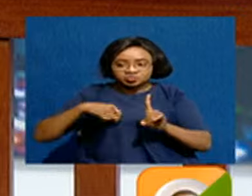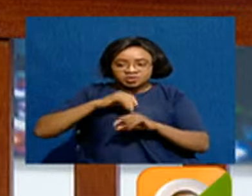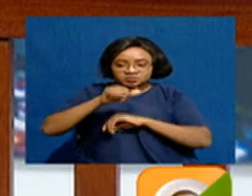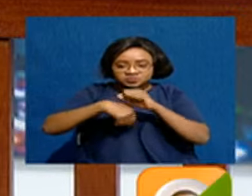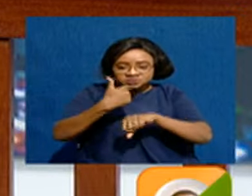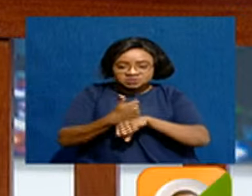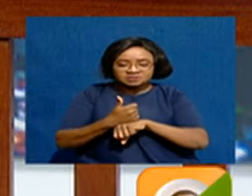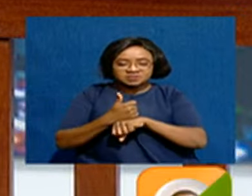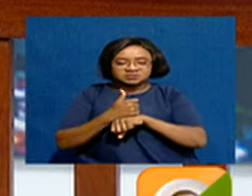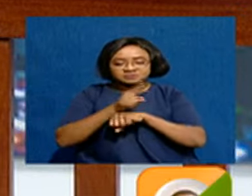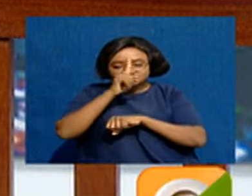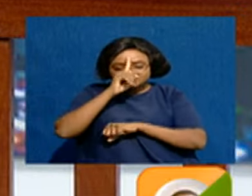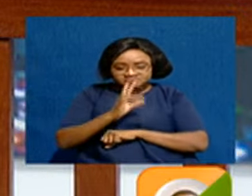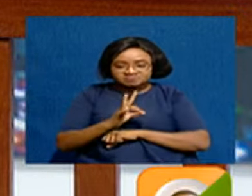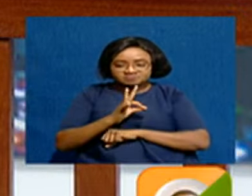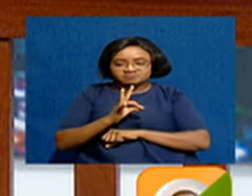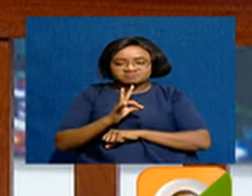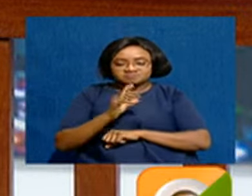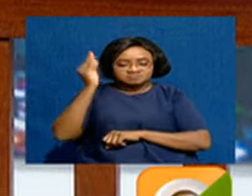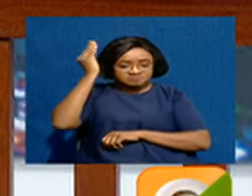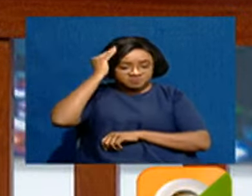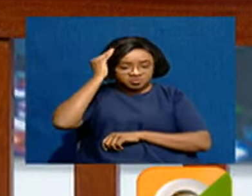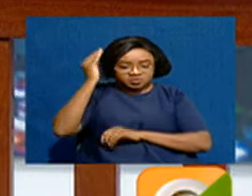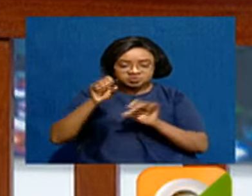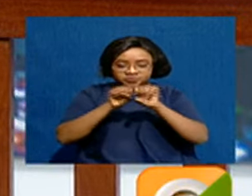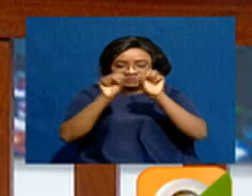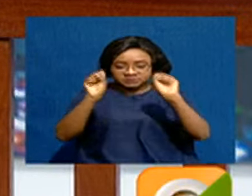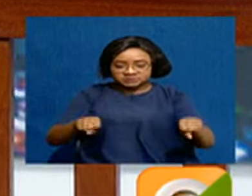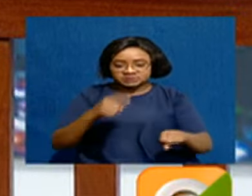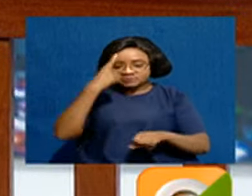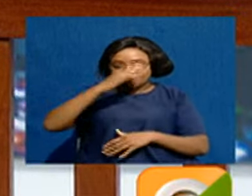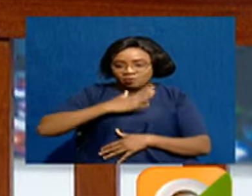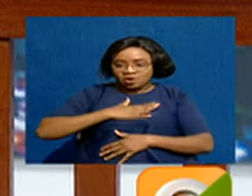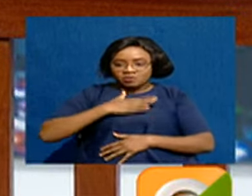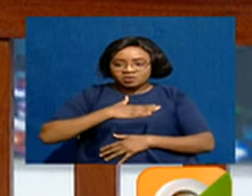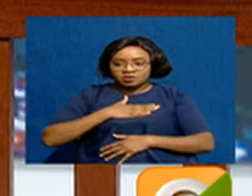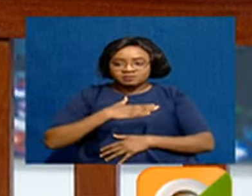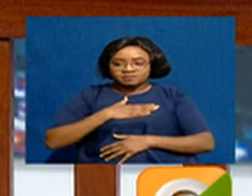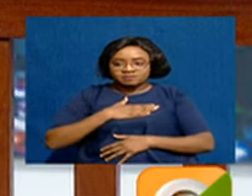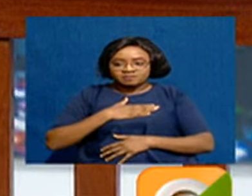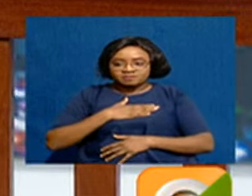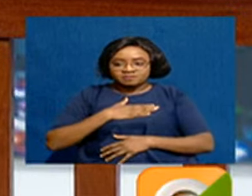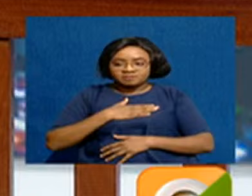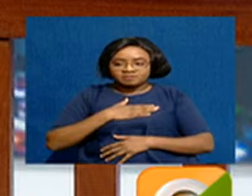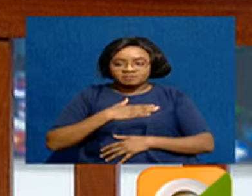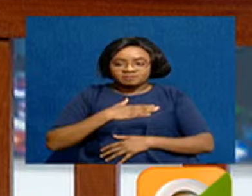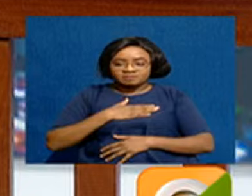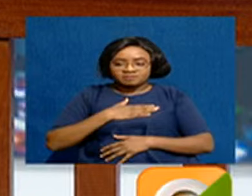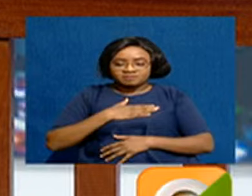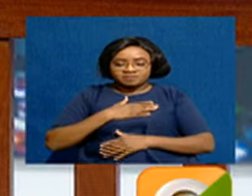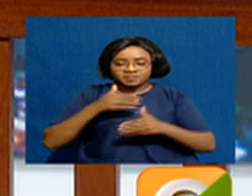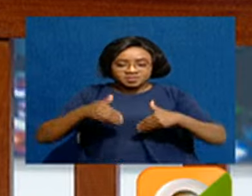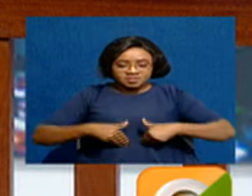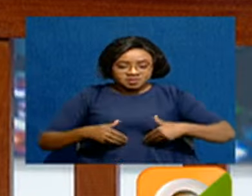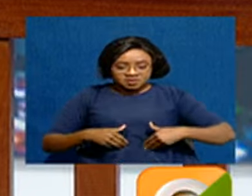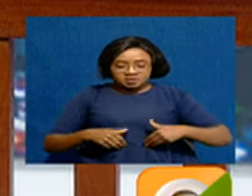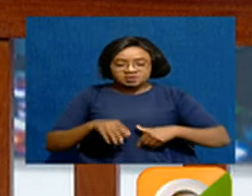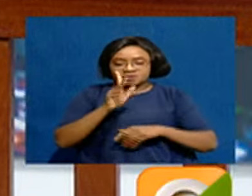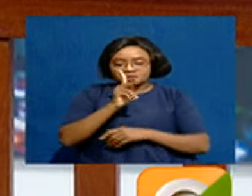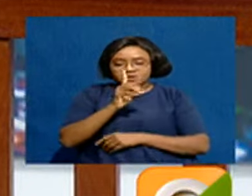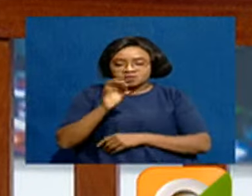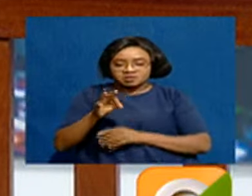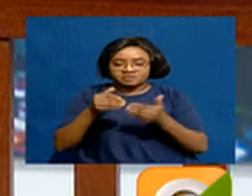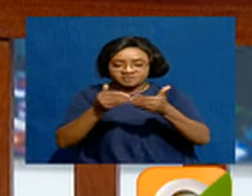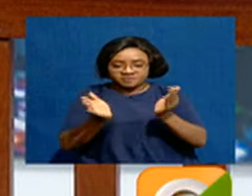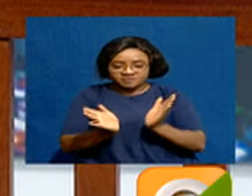a very robust education system for our rank and file of Kenya Defense Forces families. And above